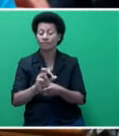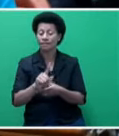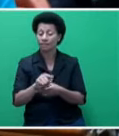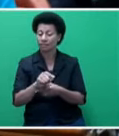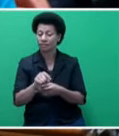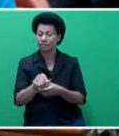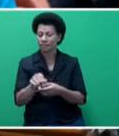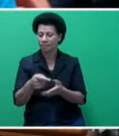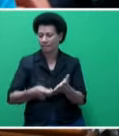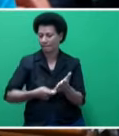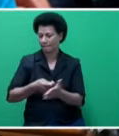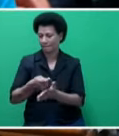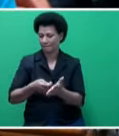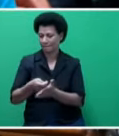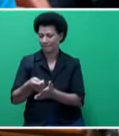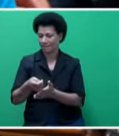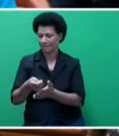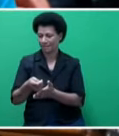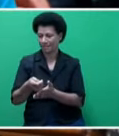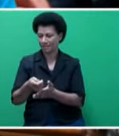the repayment. And